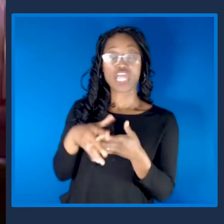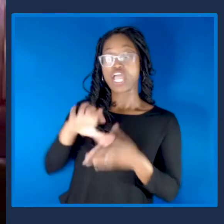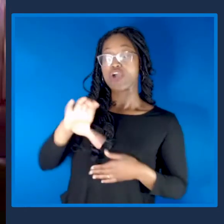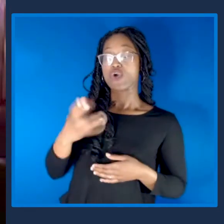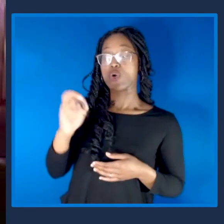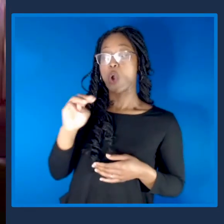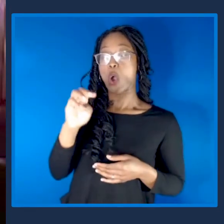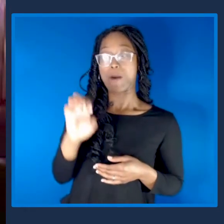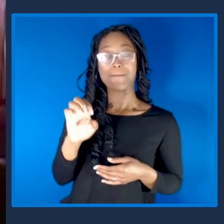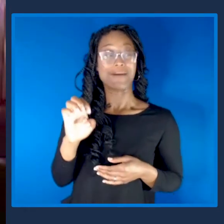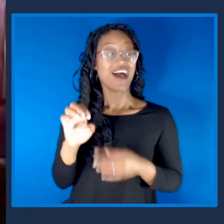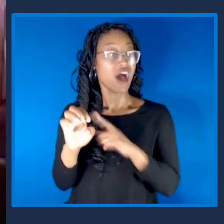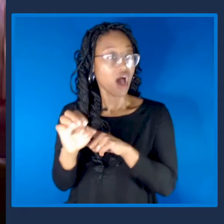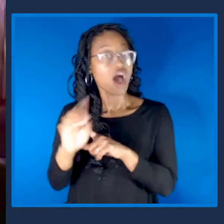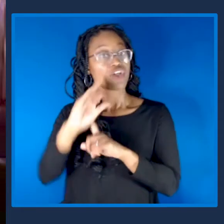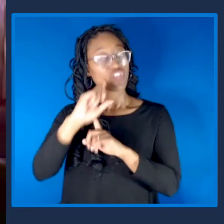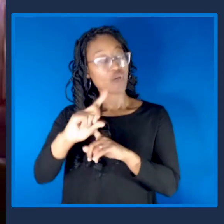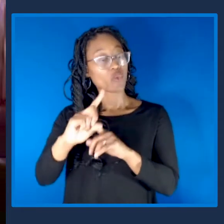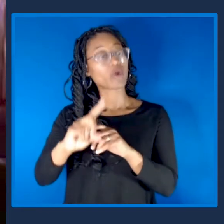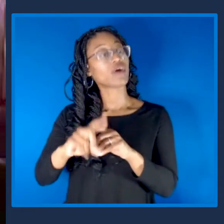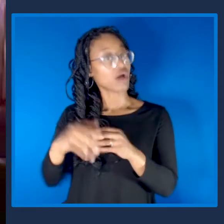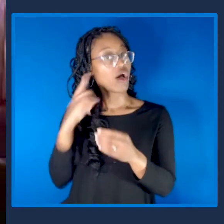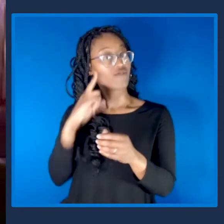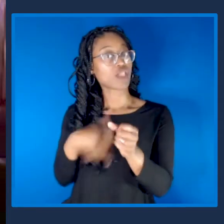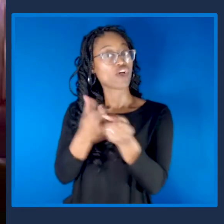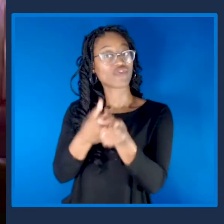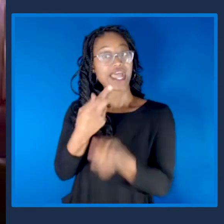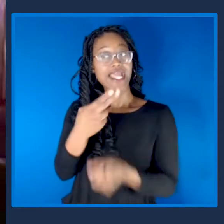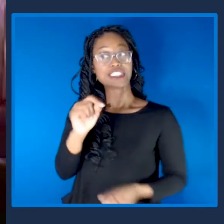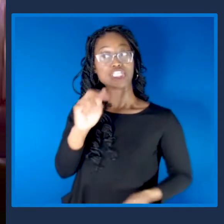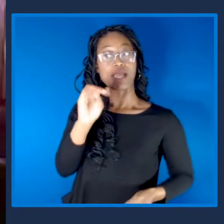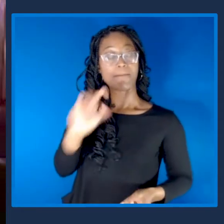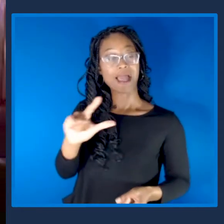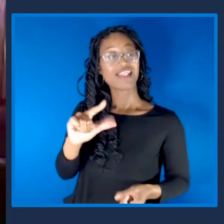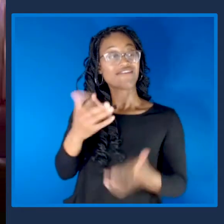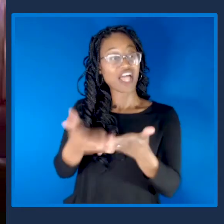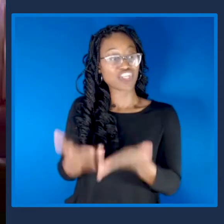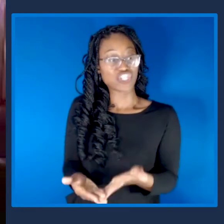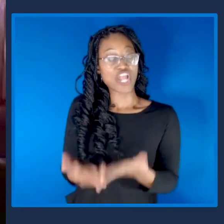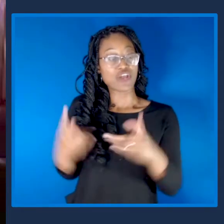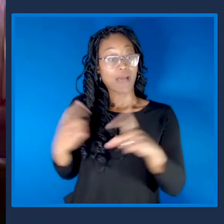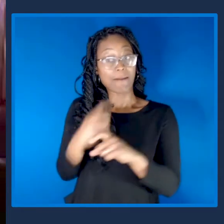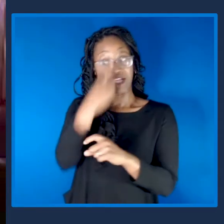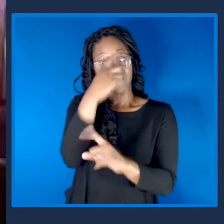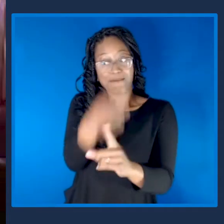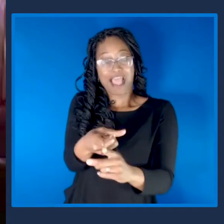HTML validation conflicts because of their impact on performance.